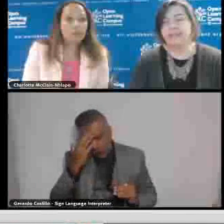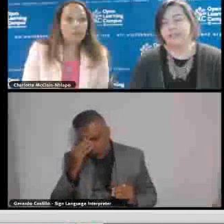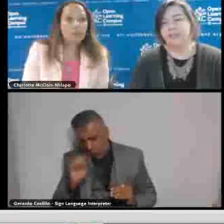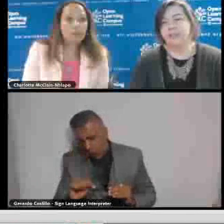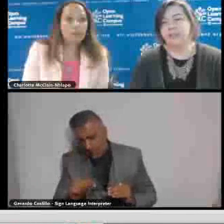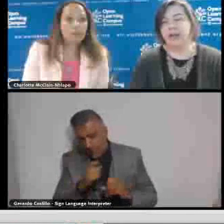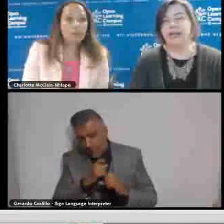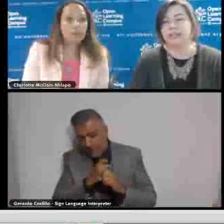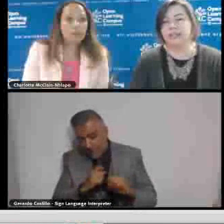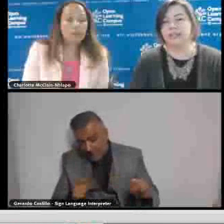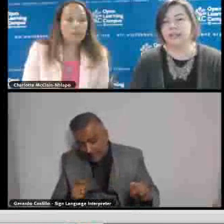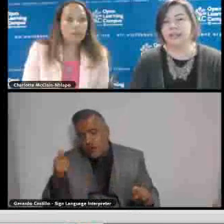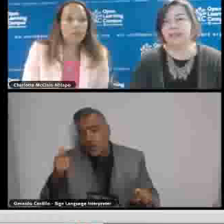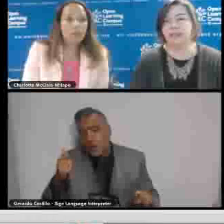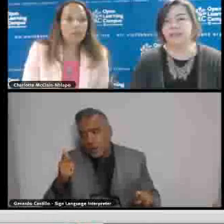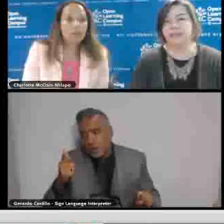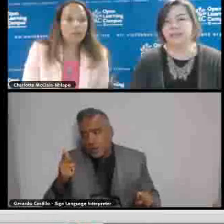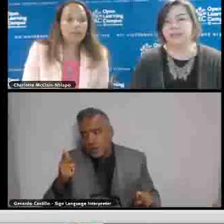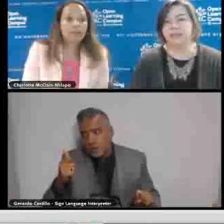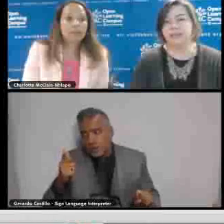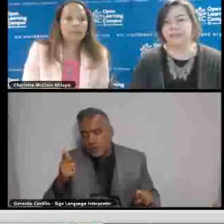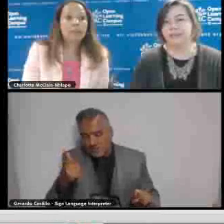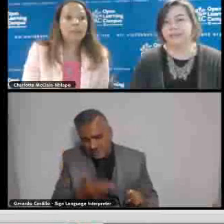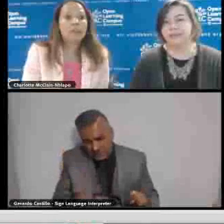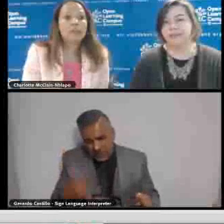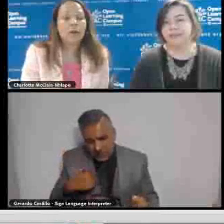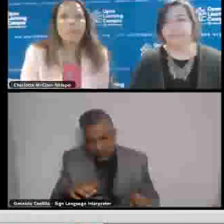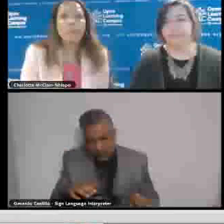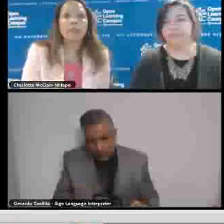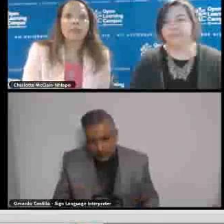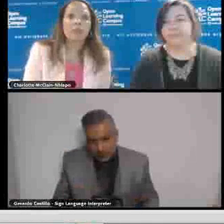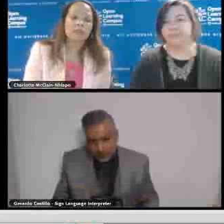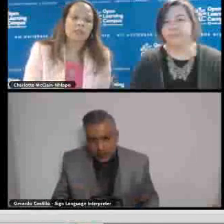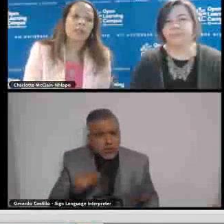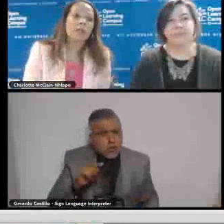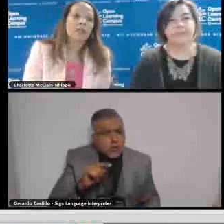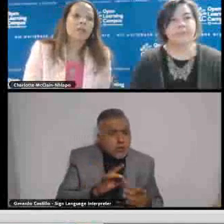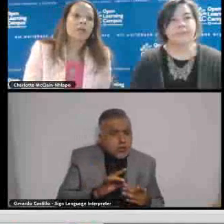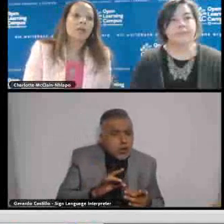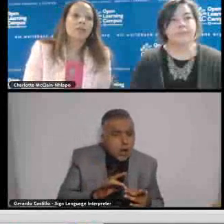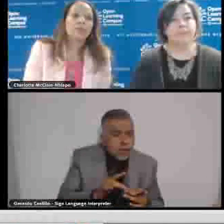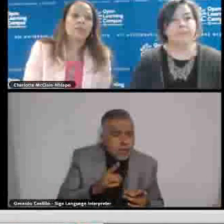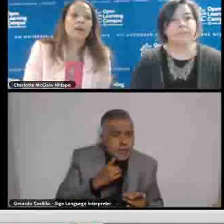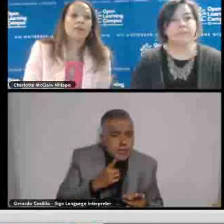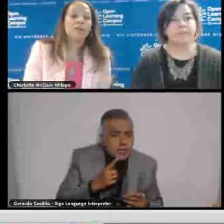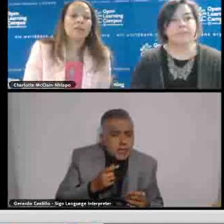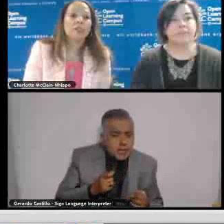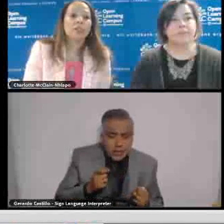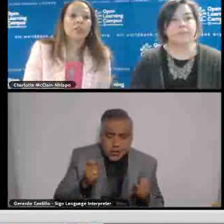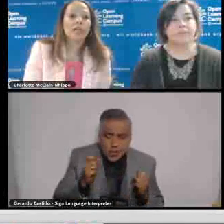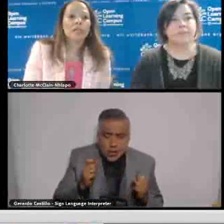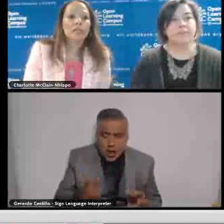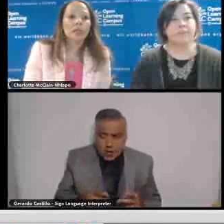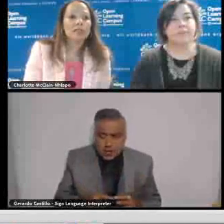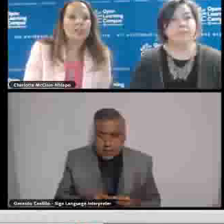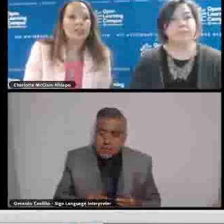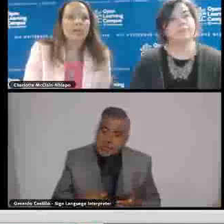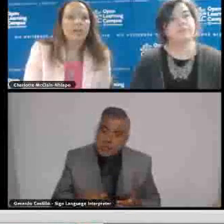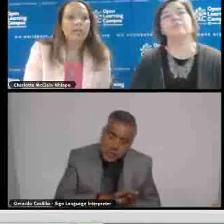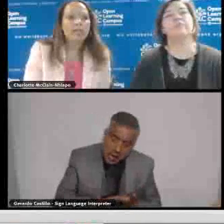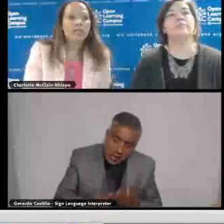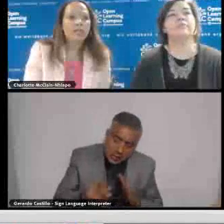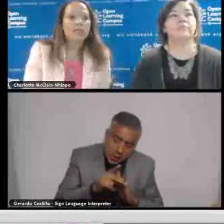safer practices that they can use. So there's a comment that notes that there are a lot of nice policies,